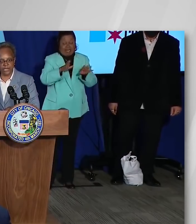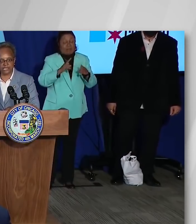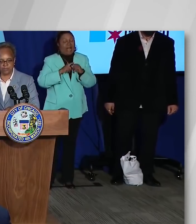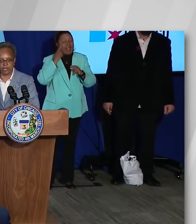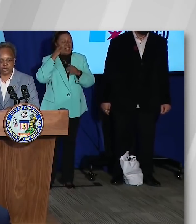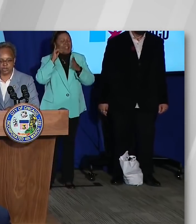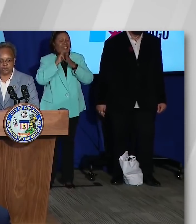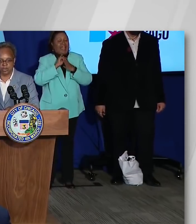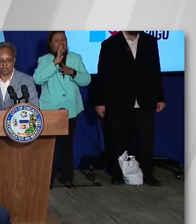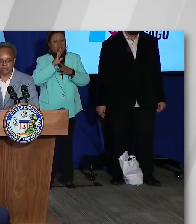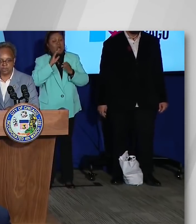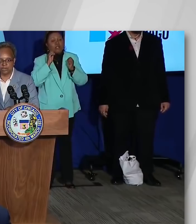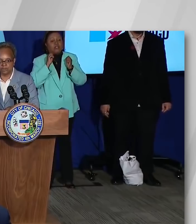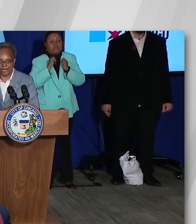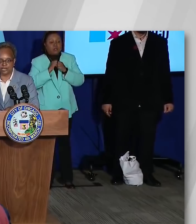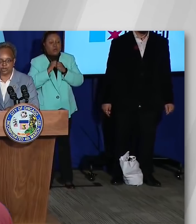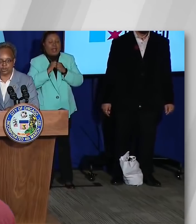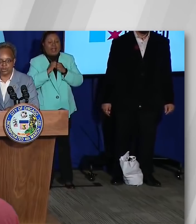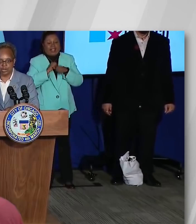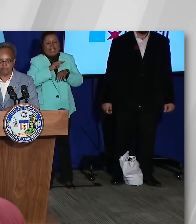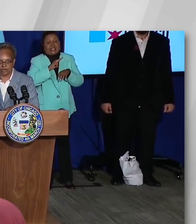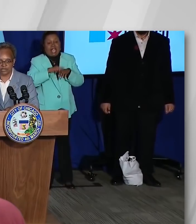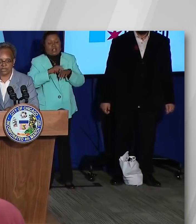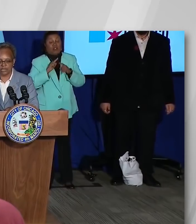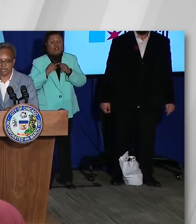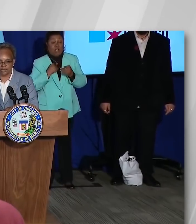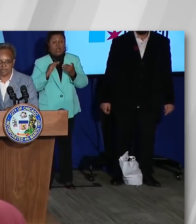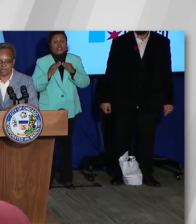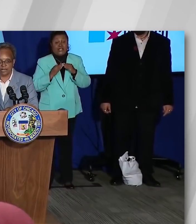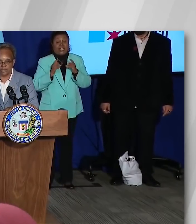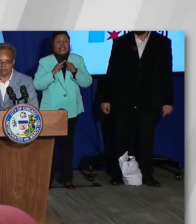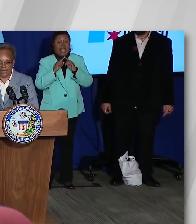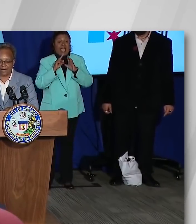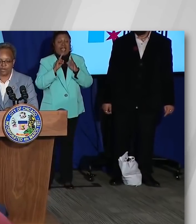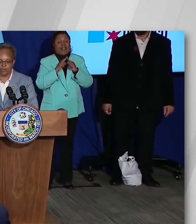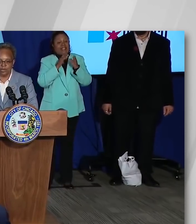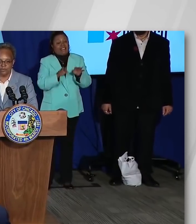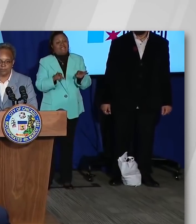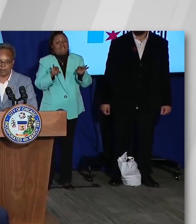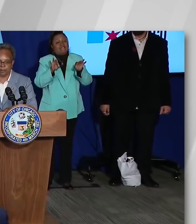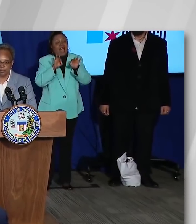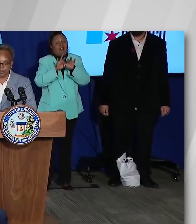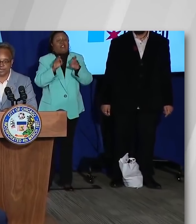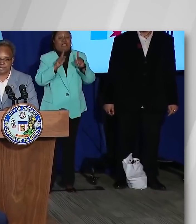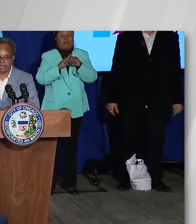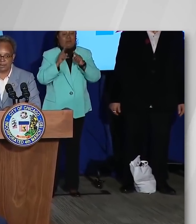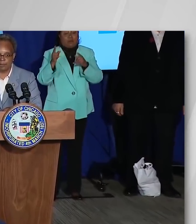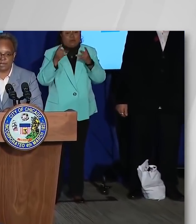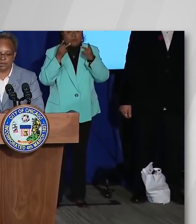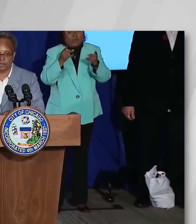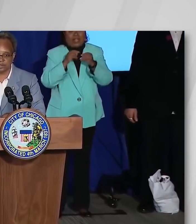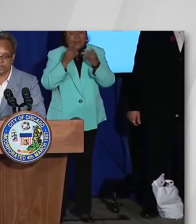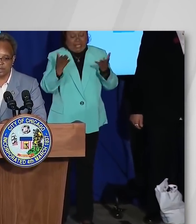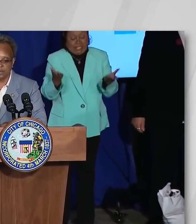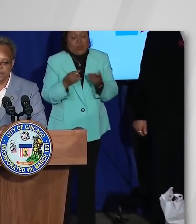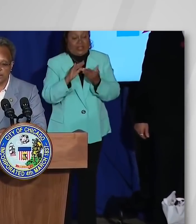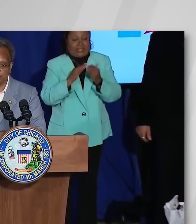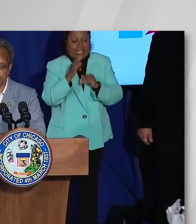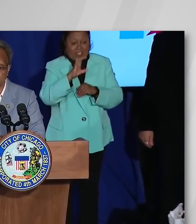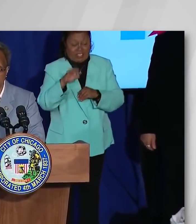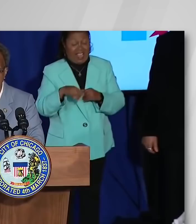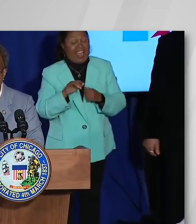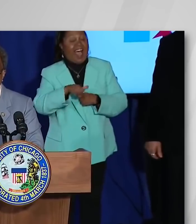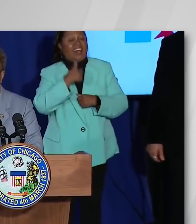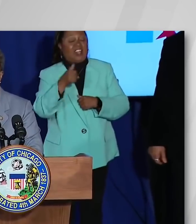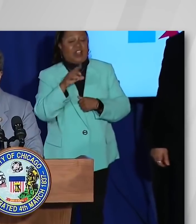I think that speaks to the nature of our city and the value that people place in being here in the city.